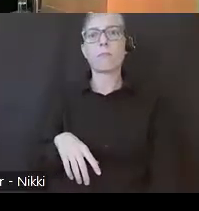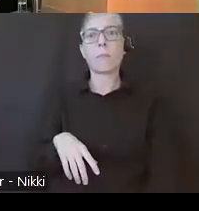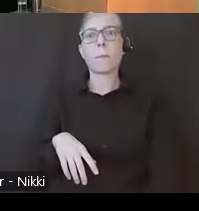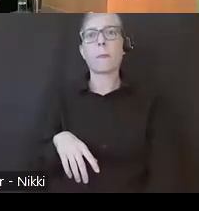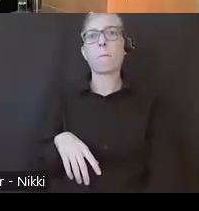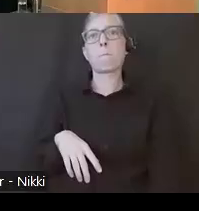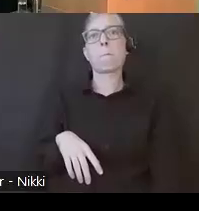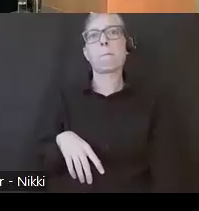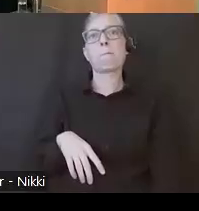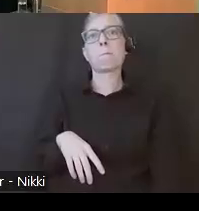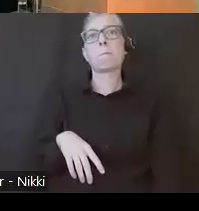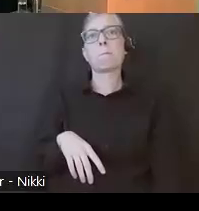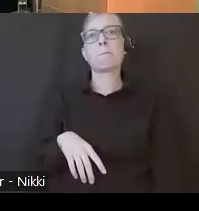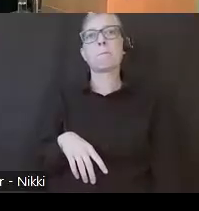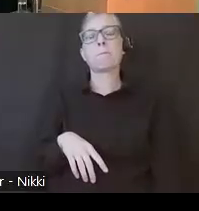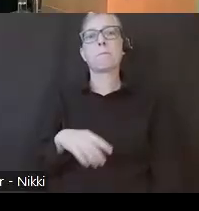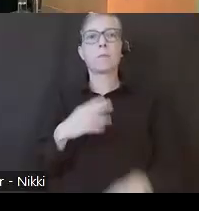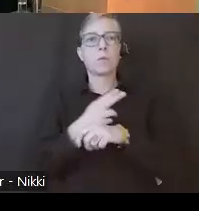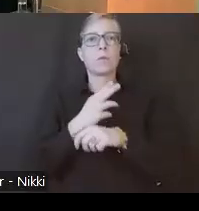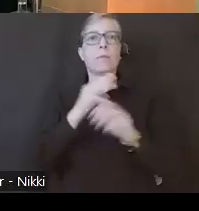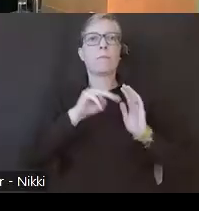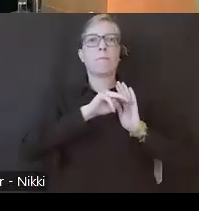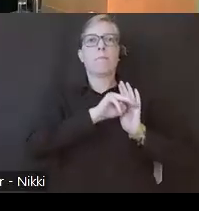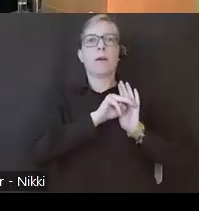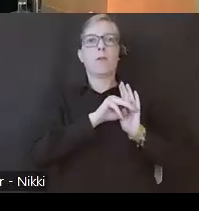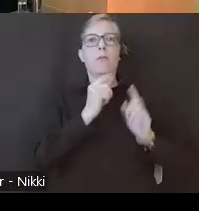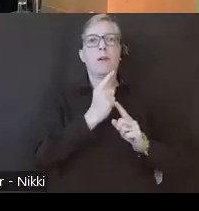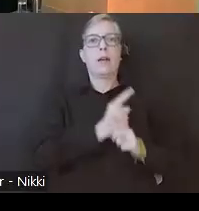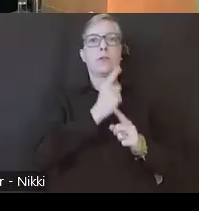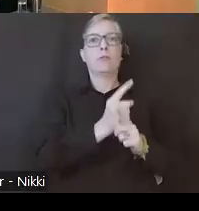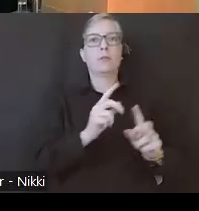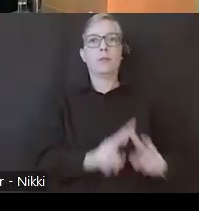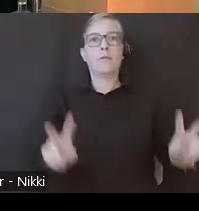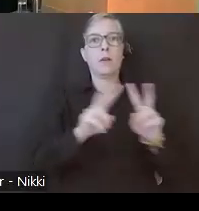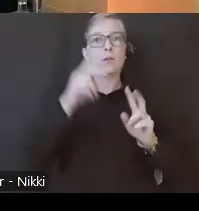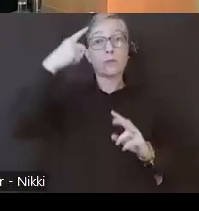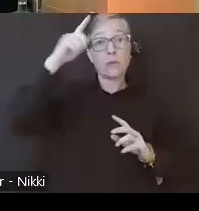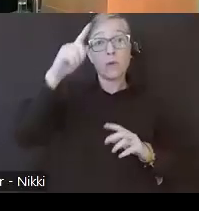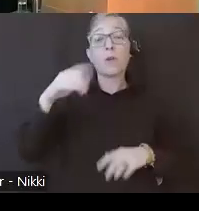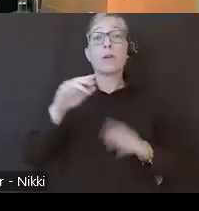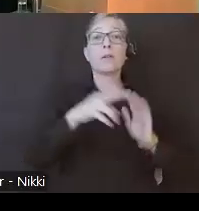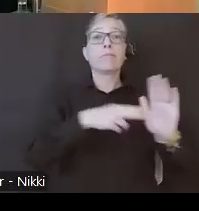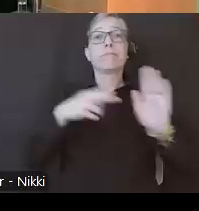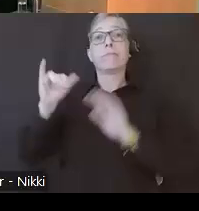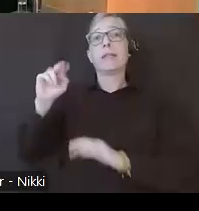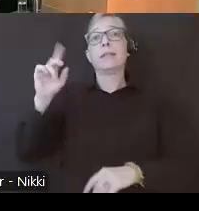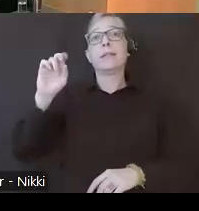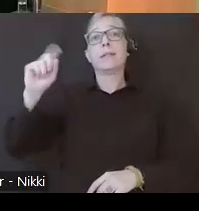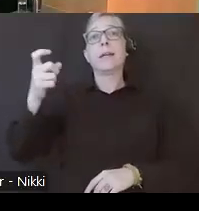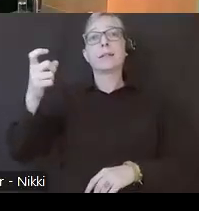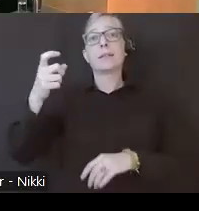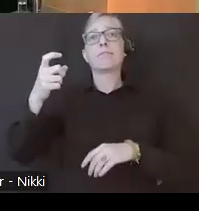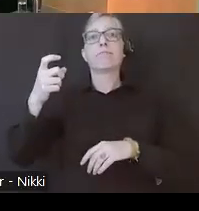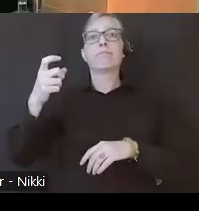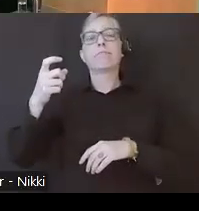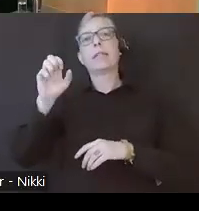We're using those model accuracy values I told you about to index the encoding of acoustic and phonetic speech features. And